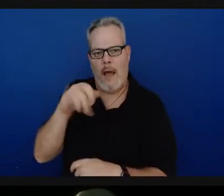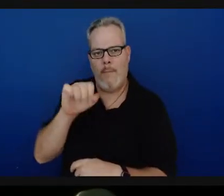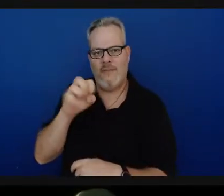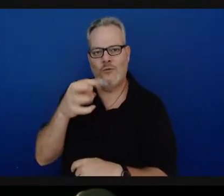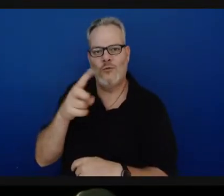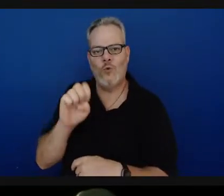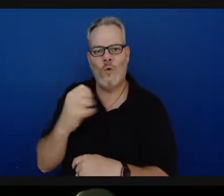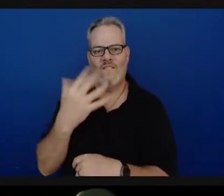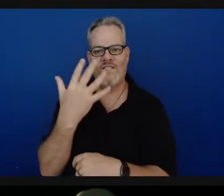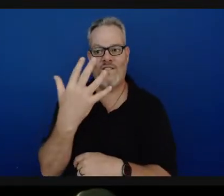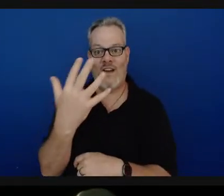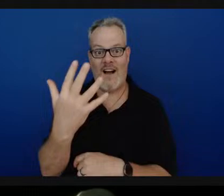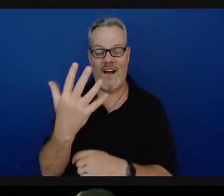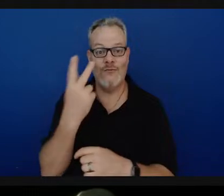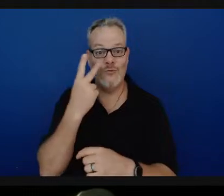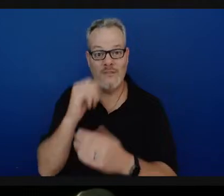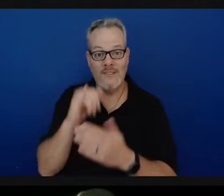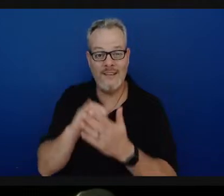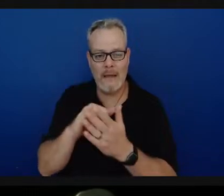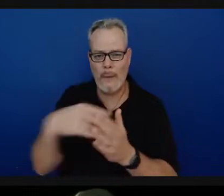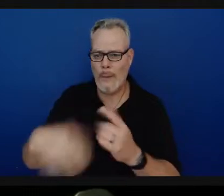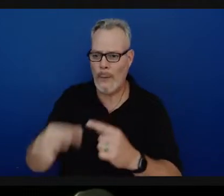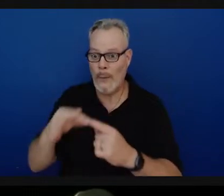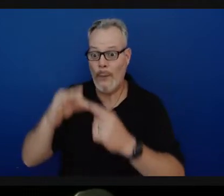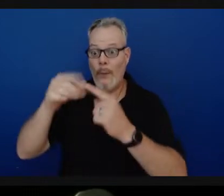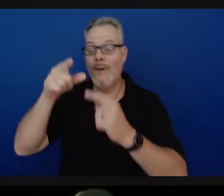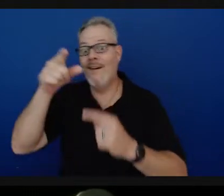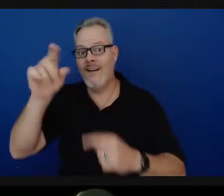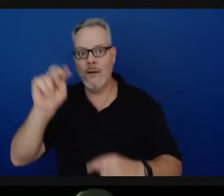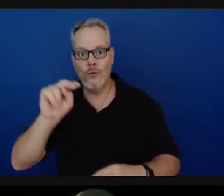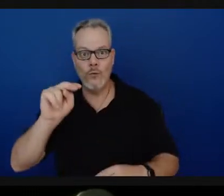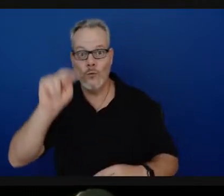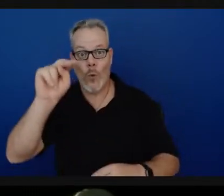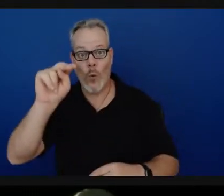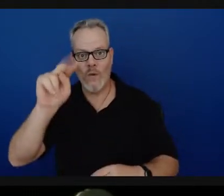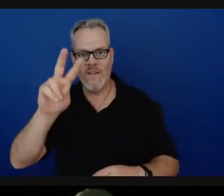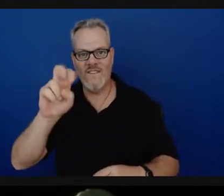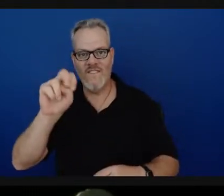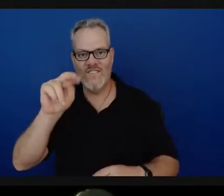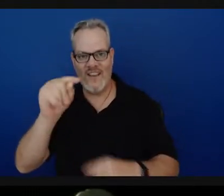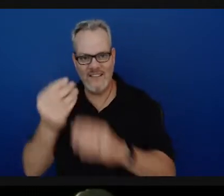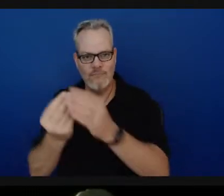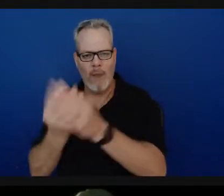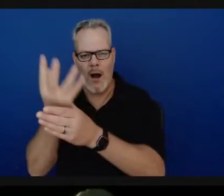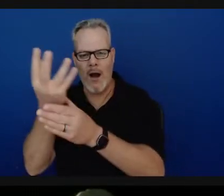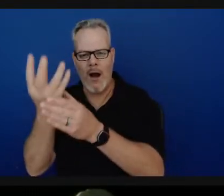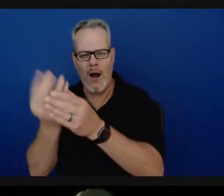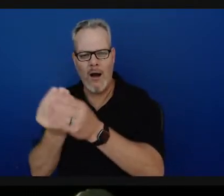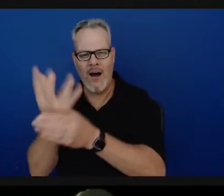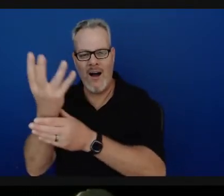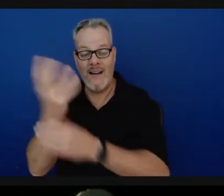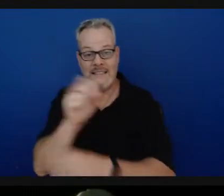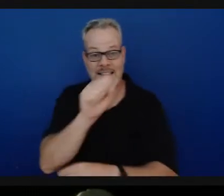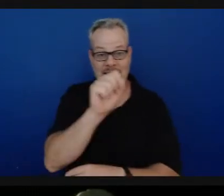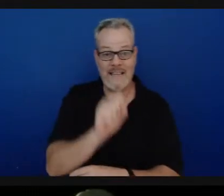north vent is the one actually erupting lava, whereas the south vent is just degassing, as you see here in the video.